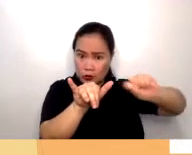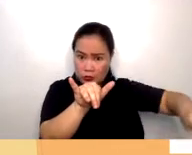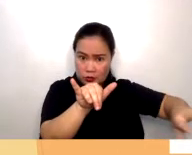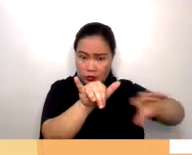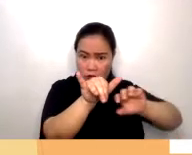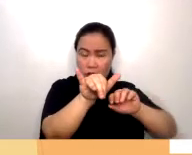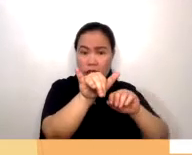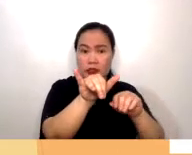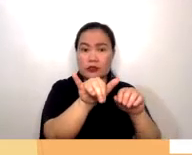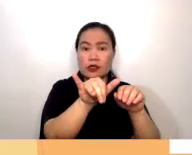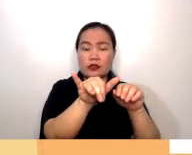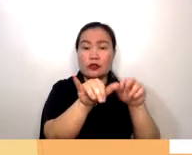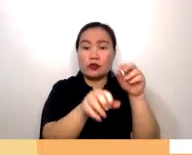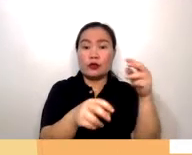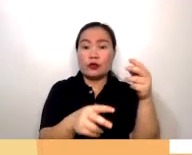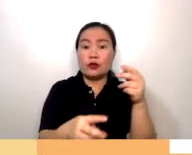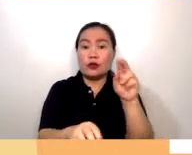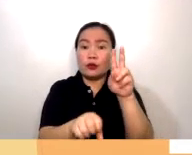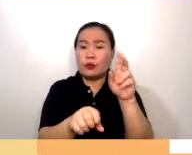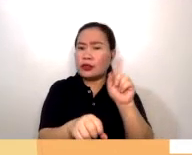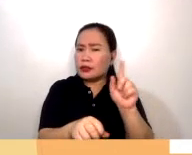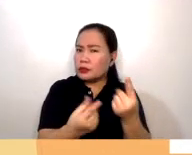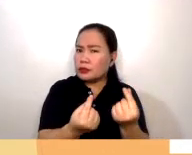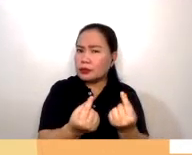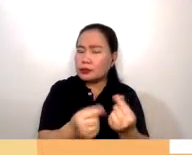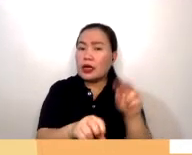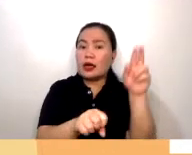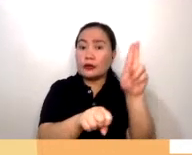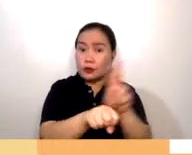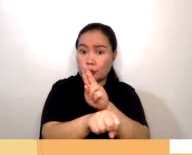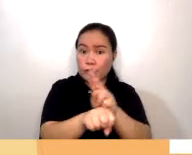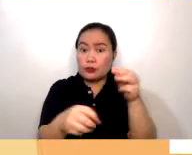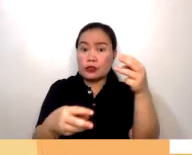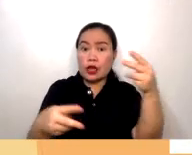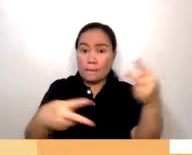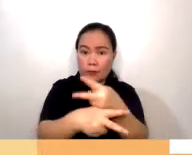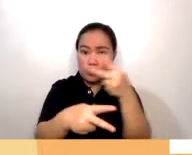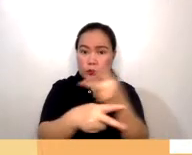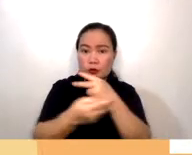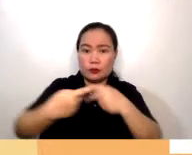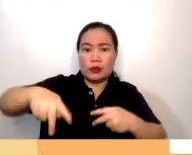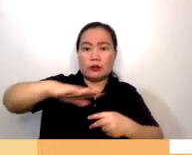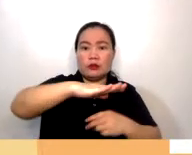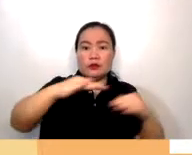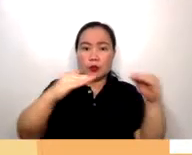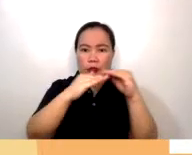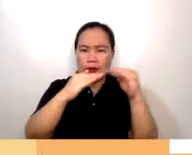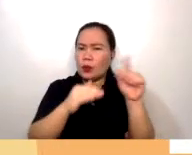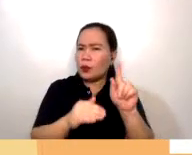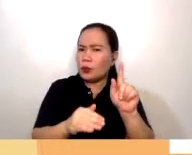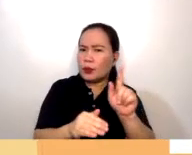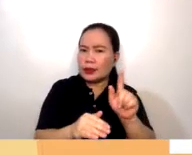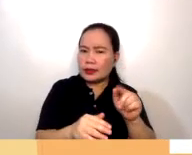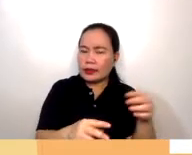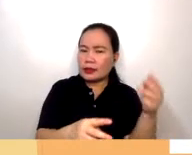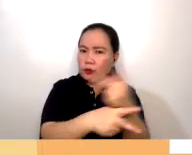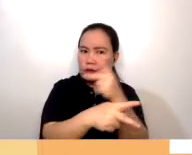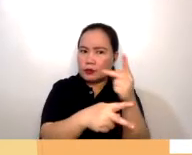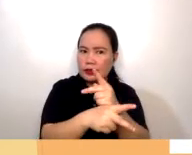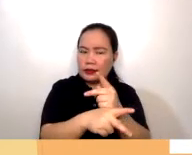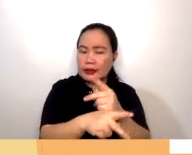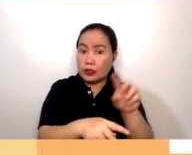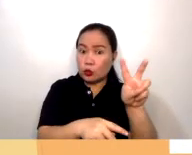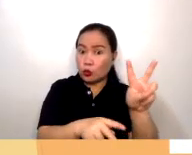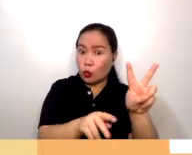to use multiplication property of equality. So, ano naman ang imumultiply natin? So,